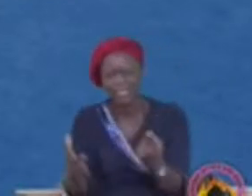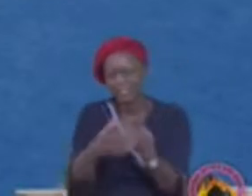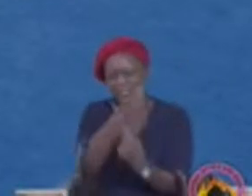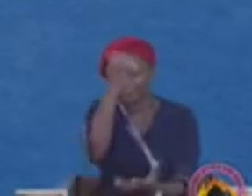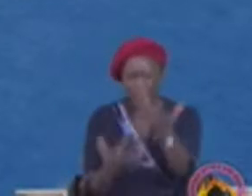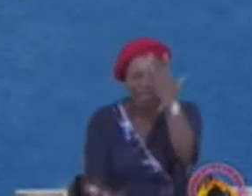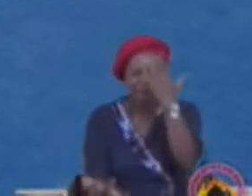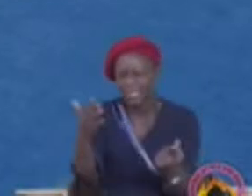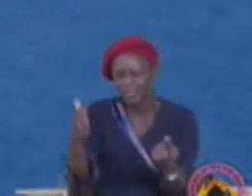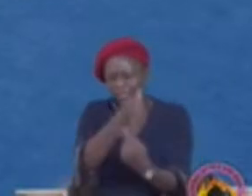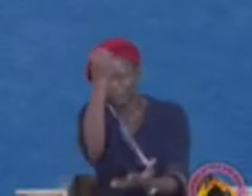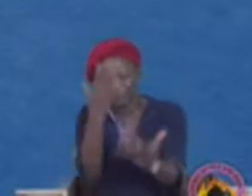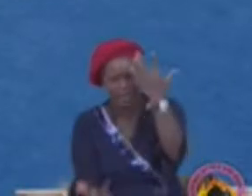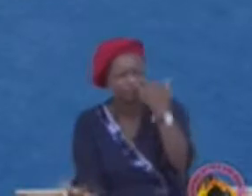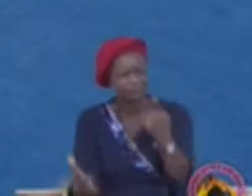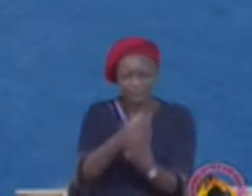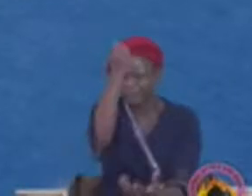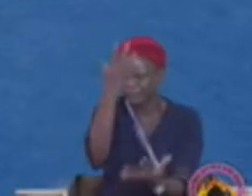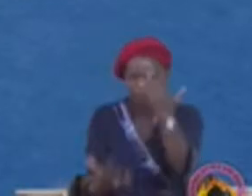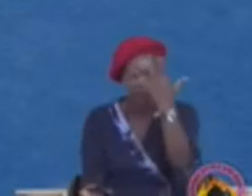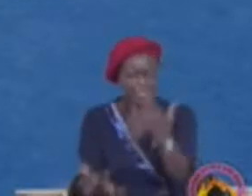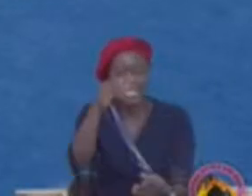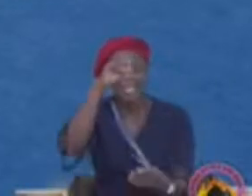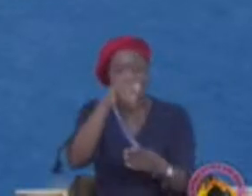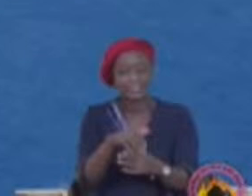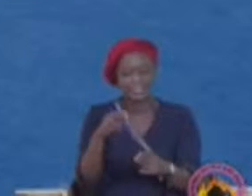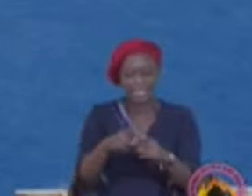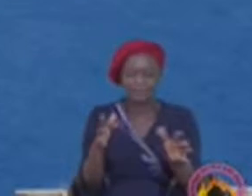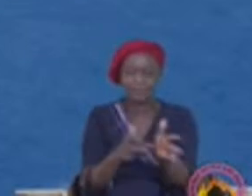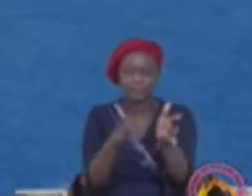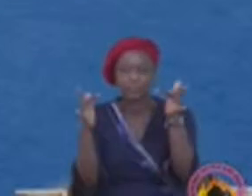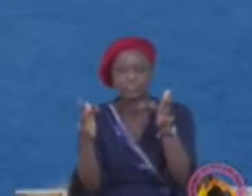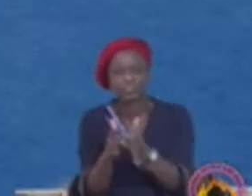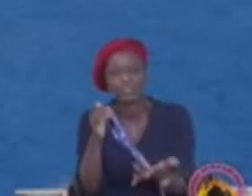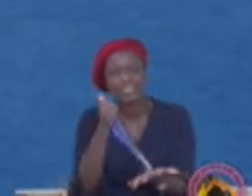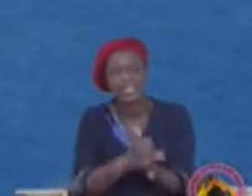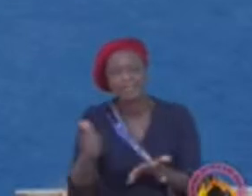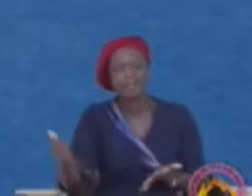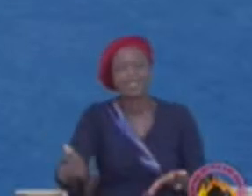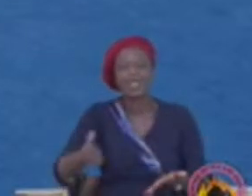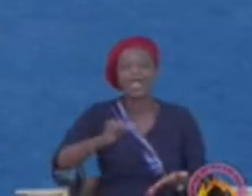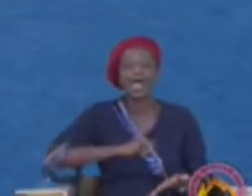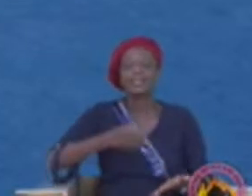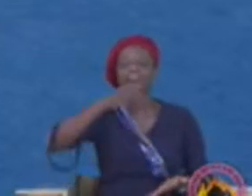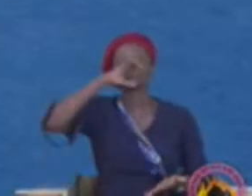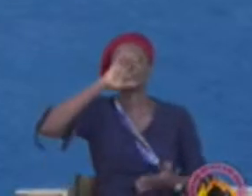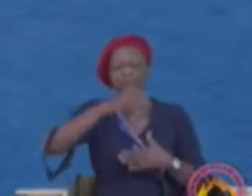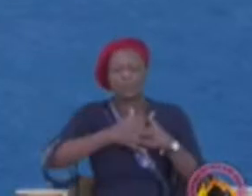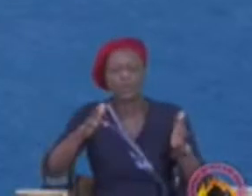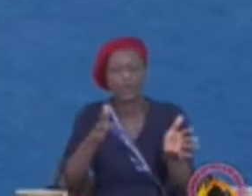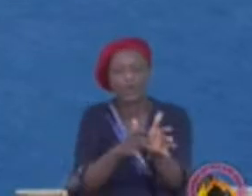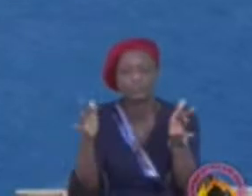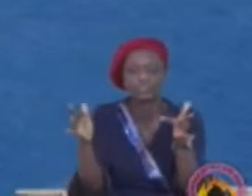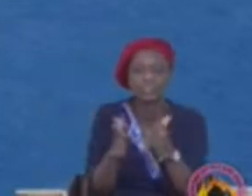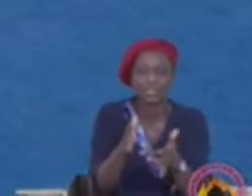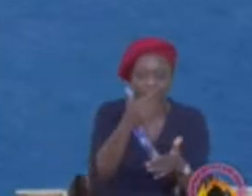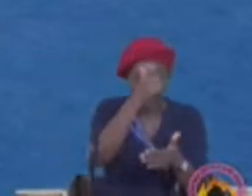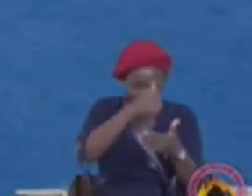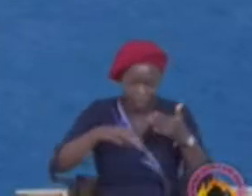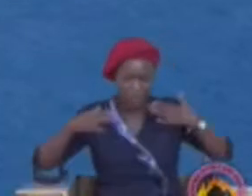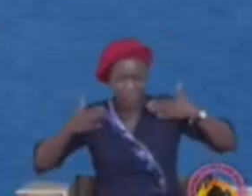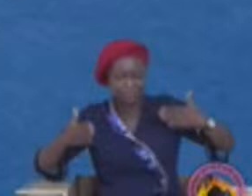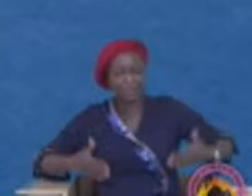Catch fire. Catch fire. Catch fire. In the name of Jesus. I drink the blood of Jesus. And I pass out from my body